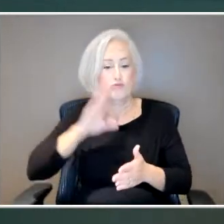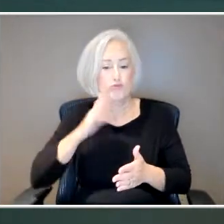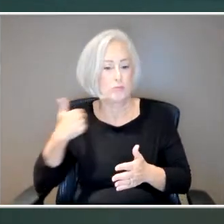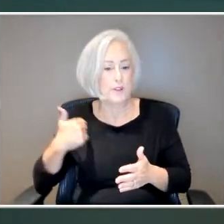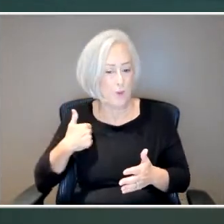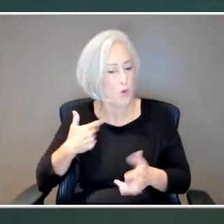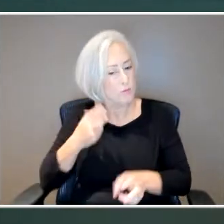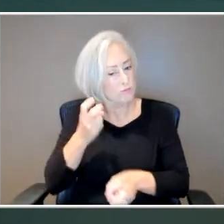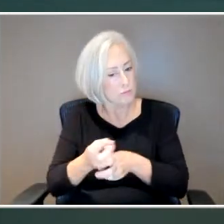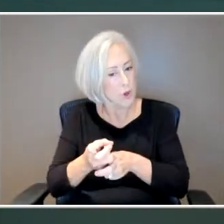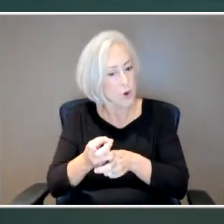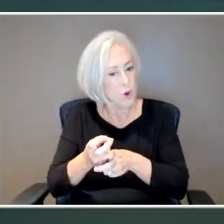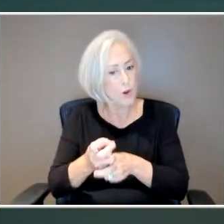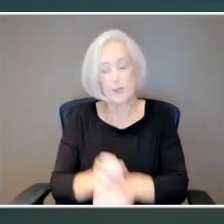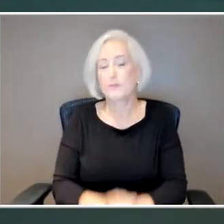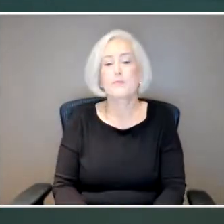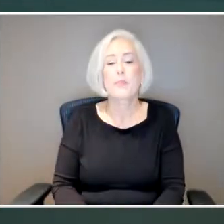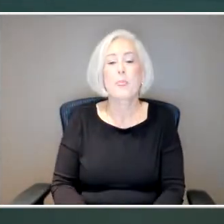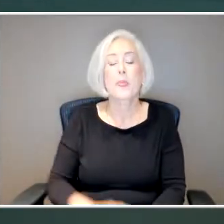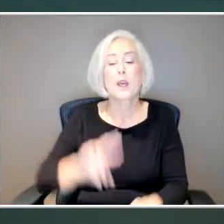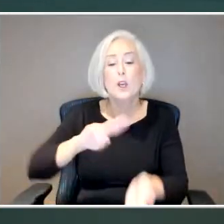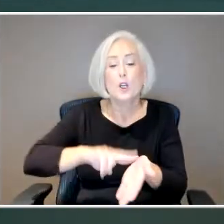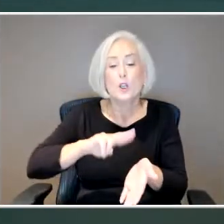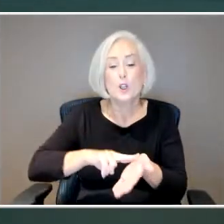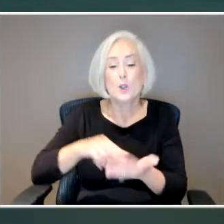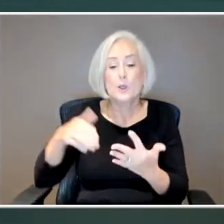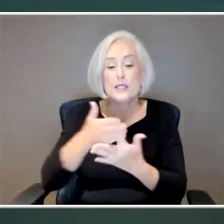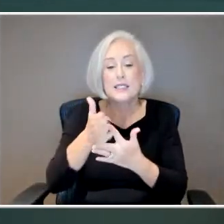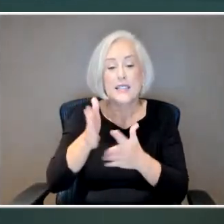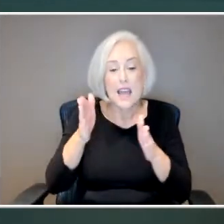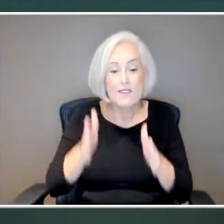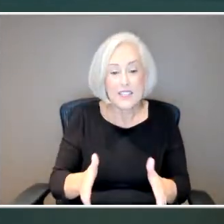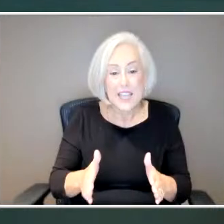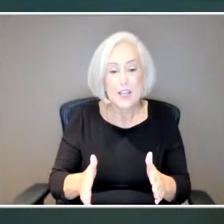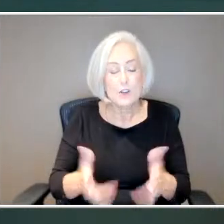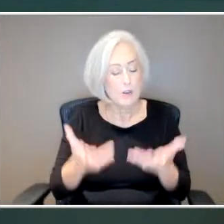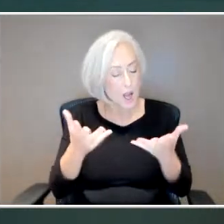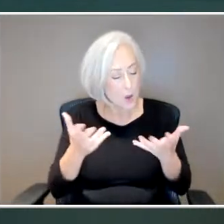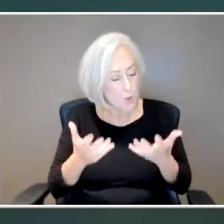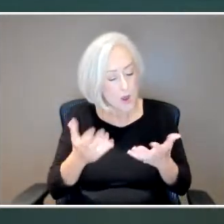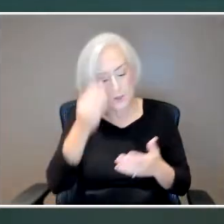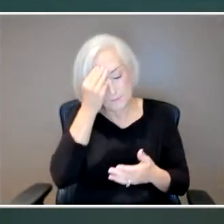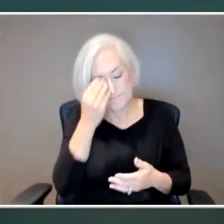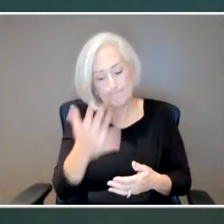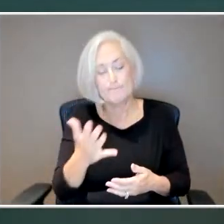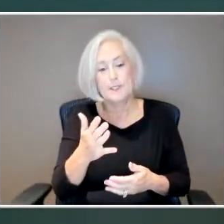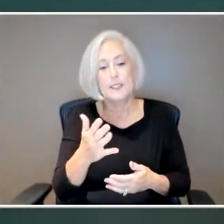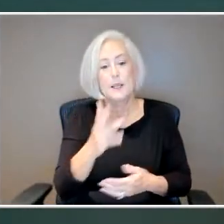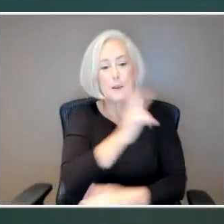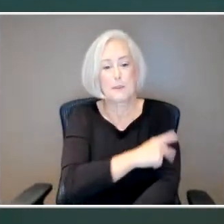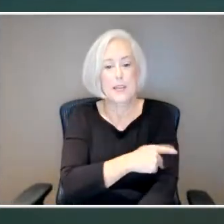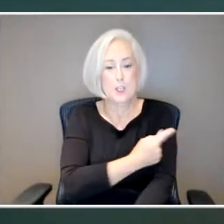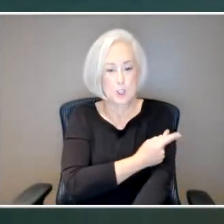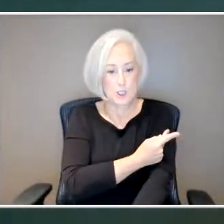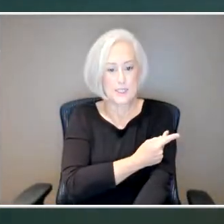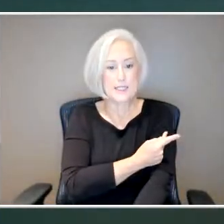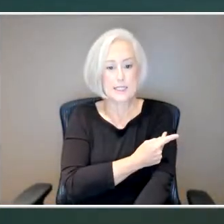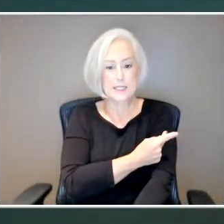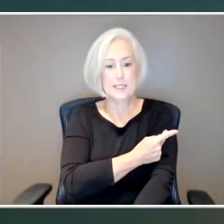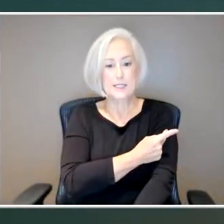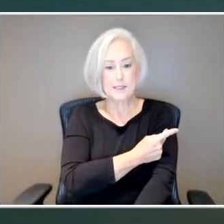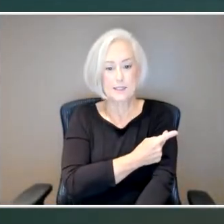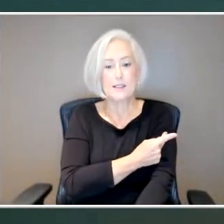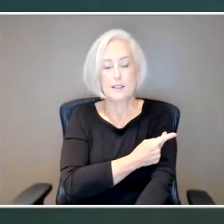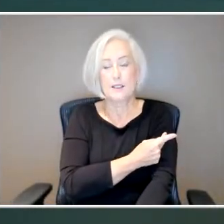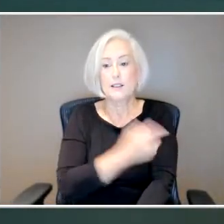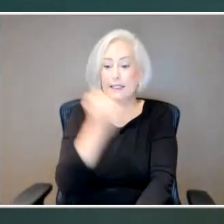you all were talking about, the nurse navigators, and I always just want to reassure patients. I sometimes don't think that patients, when you call